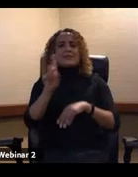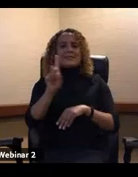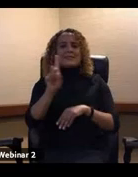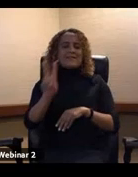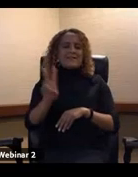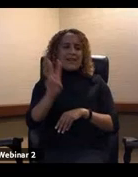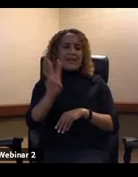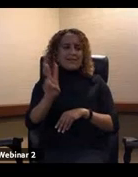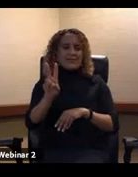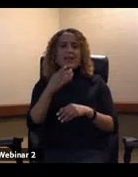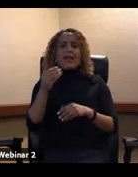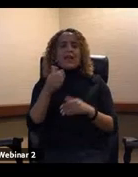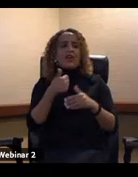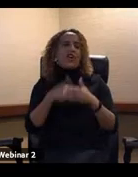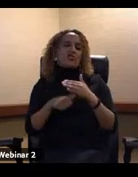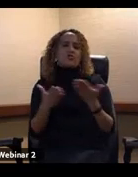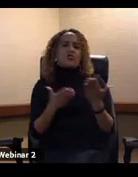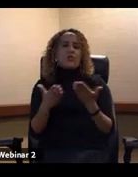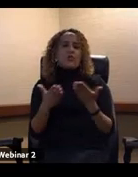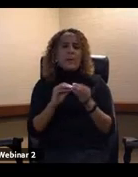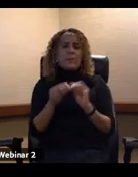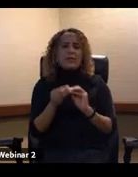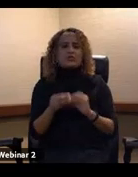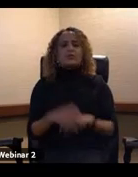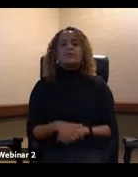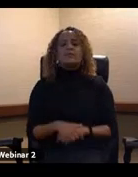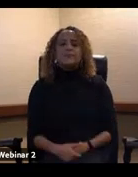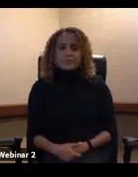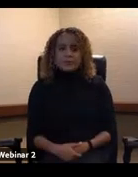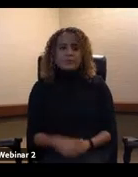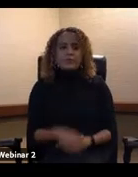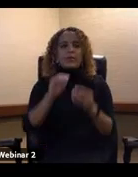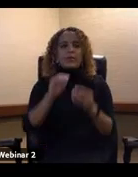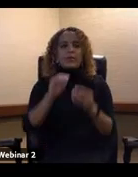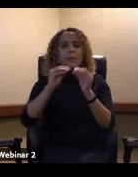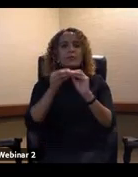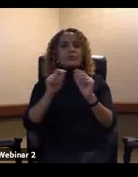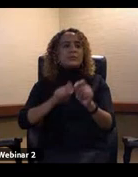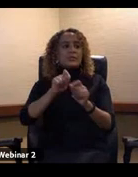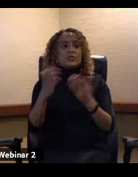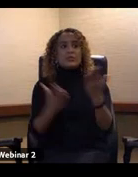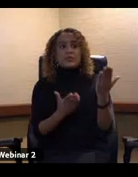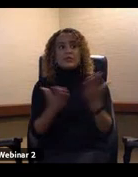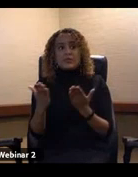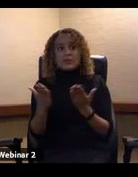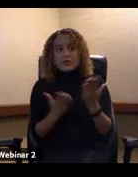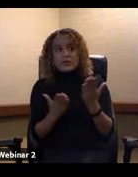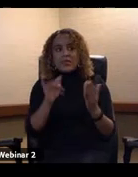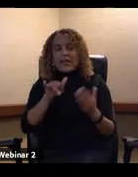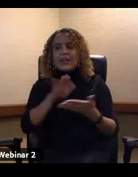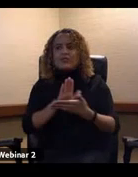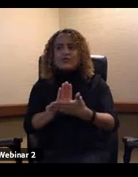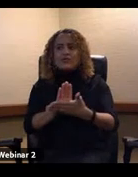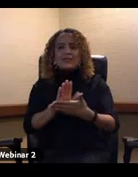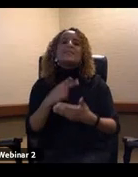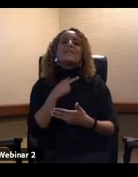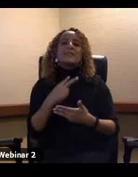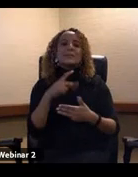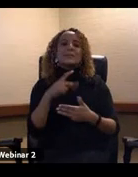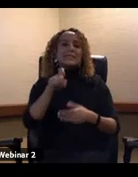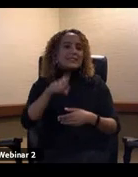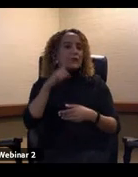and stalking from underserved populations. Please remember, population-specific services means victim-centered services that address the needs